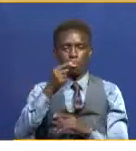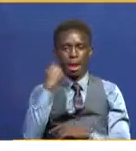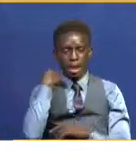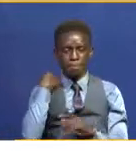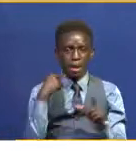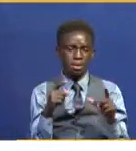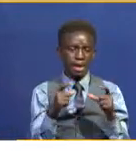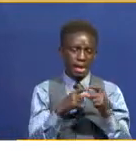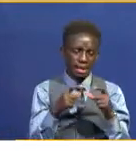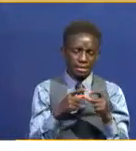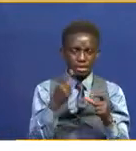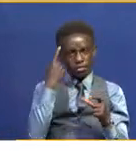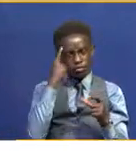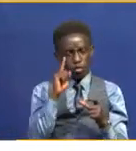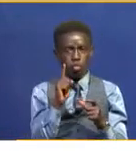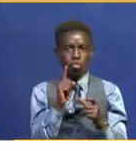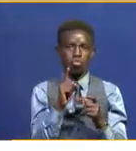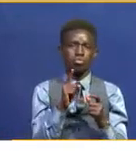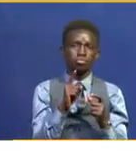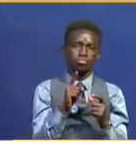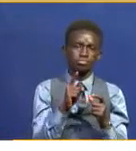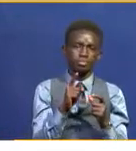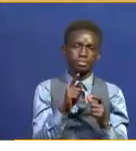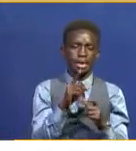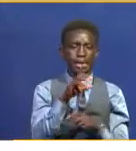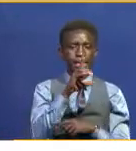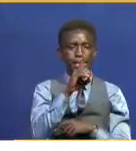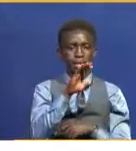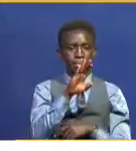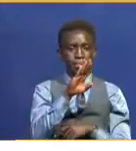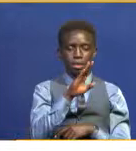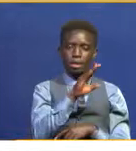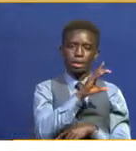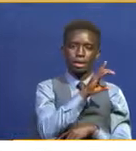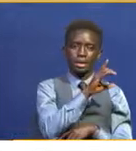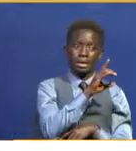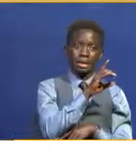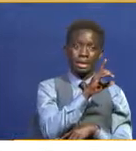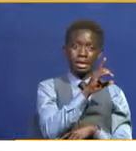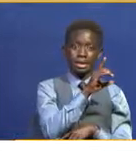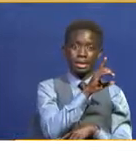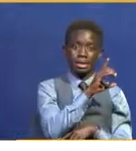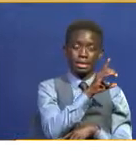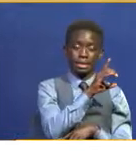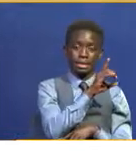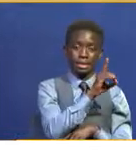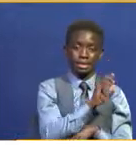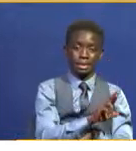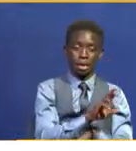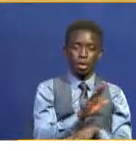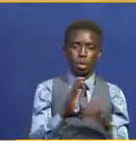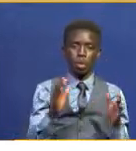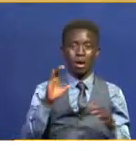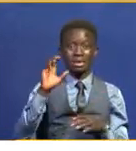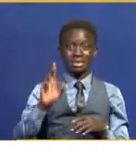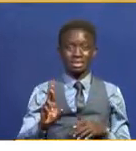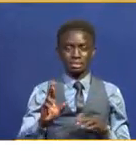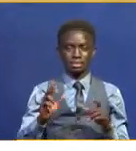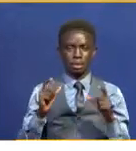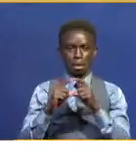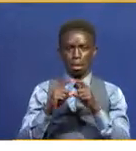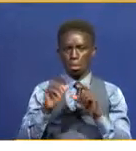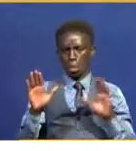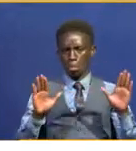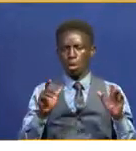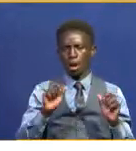credit card details or any other avenue, you can be actually be able to buy things online, abroad,